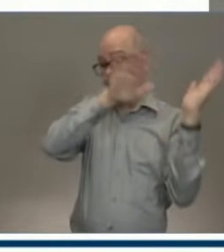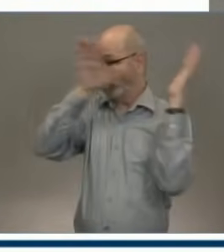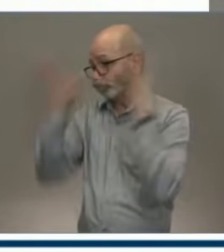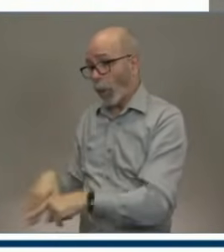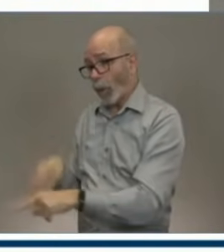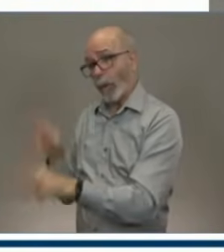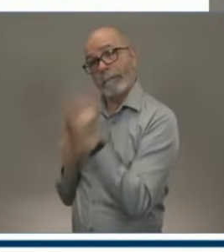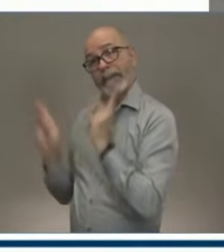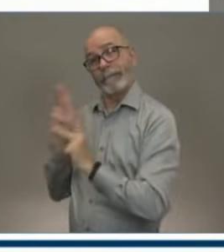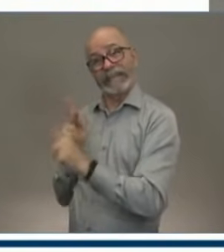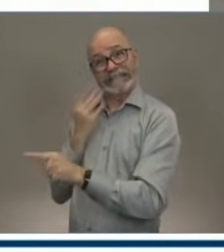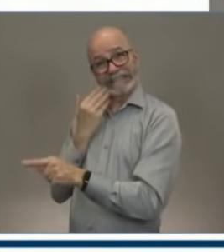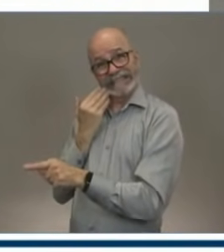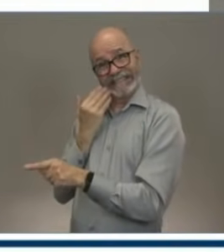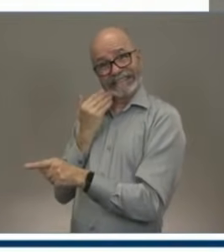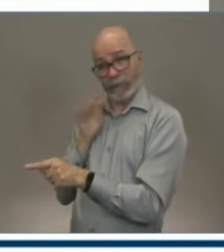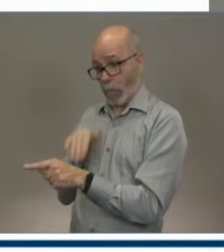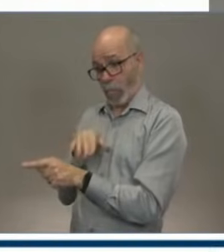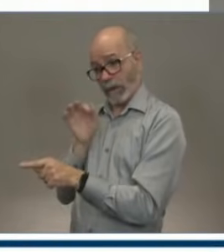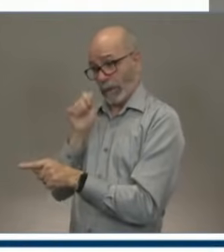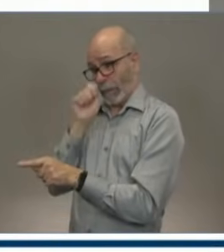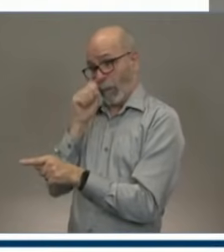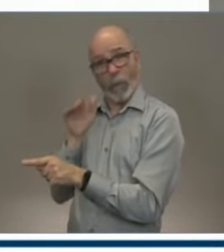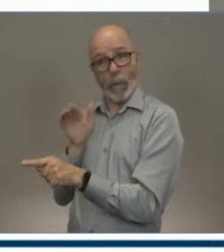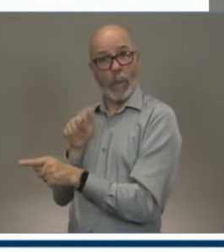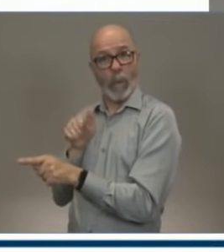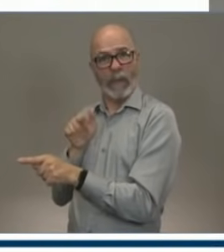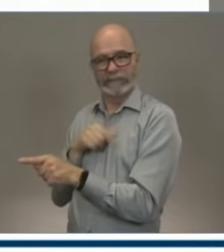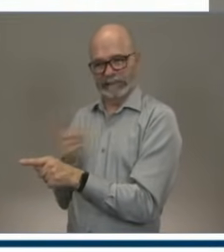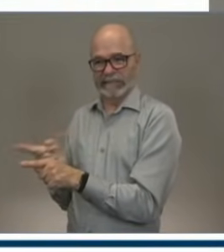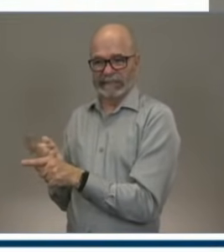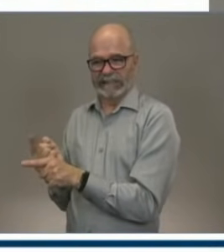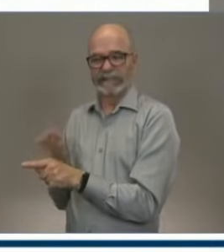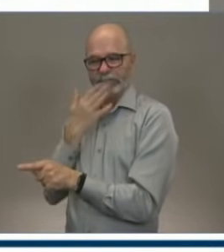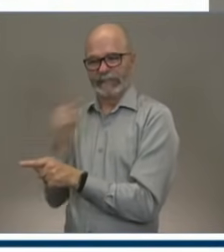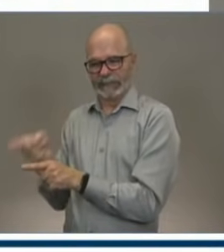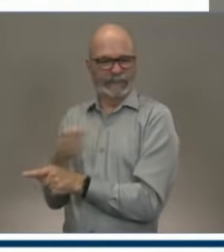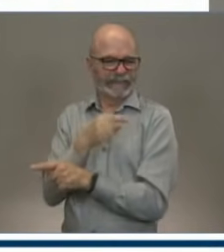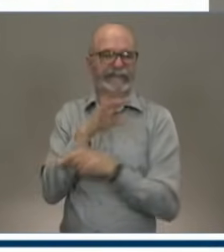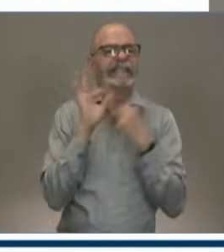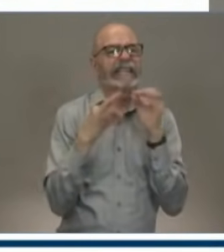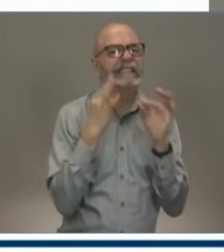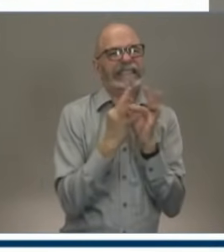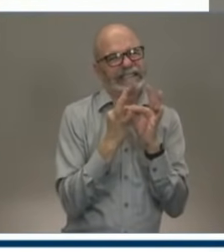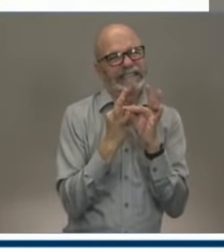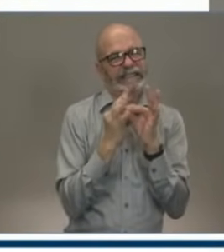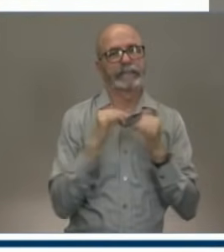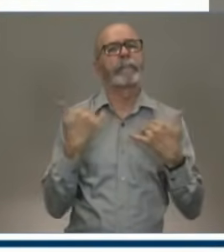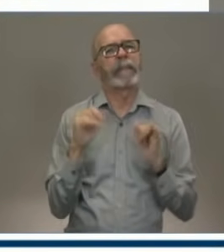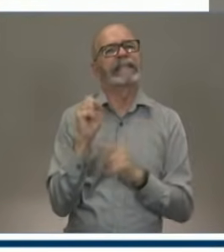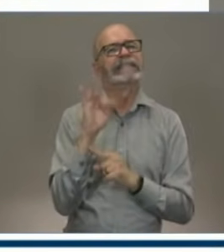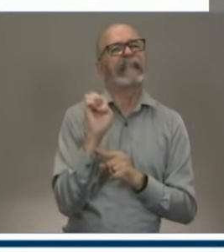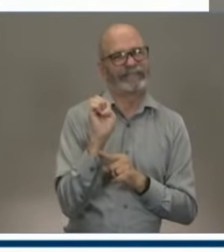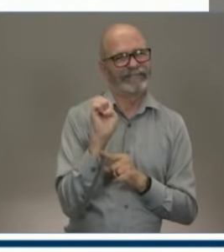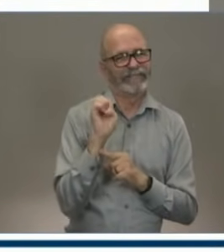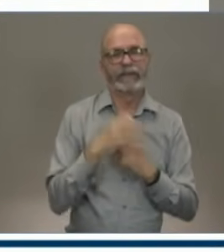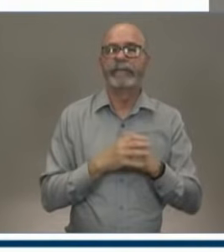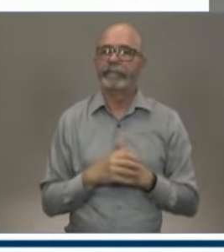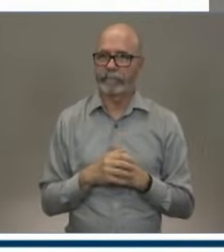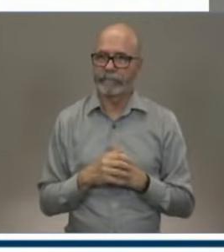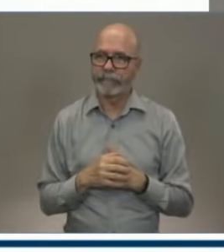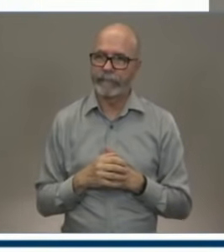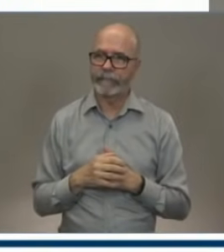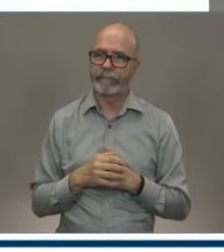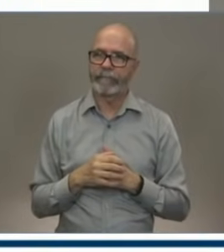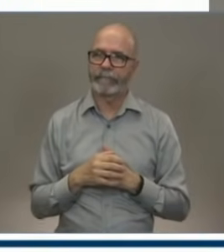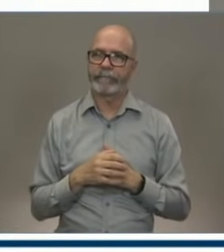recently, it's important that you do go halfway through your quarantine and get that testing done. We'll also be, as we get to